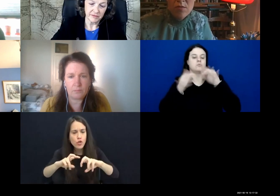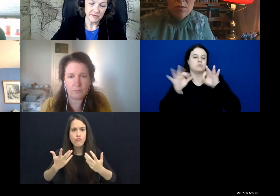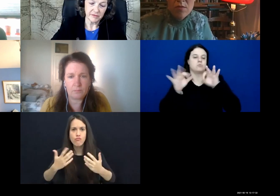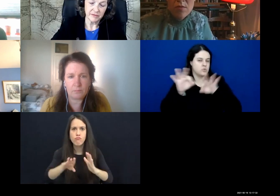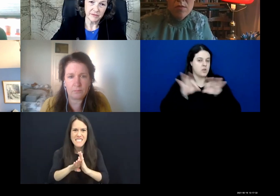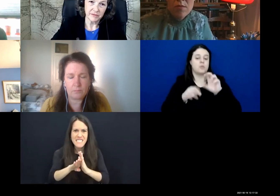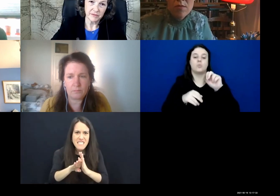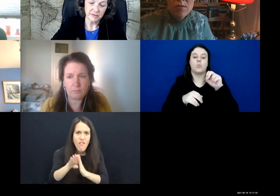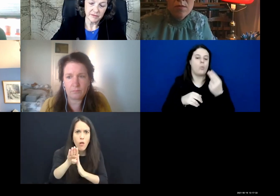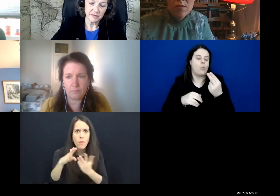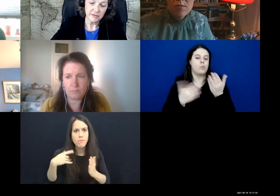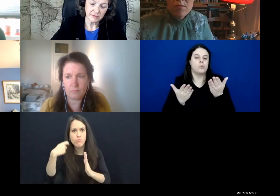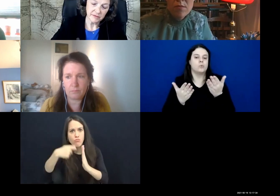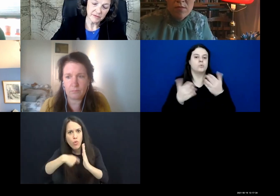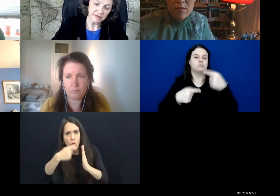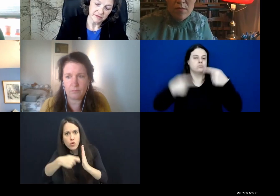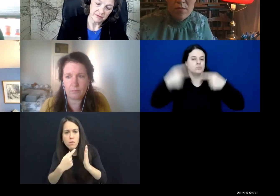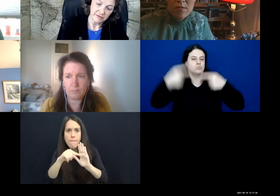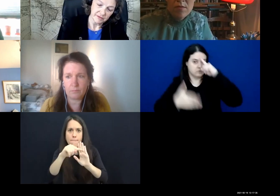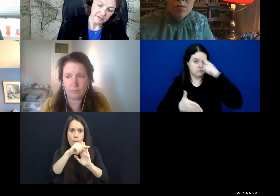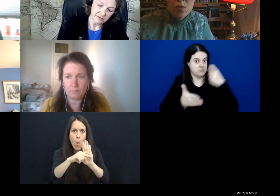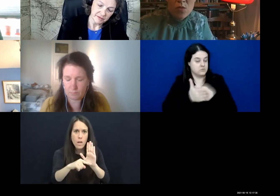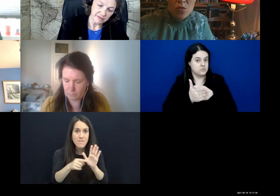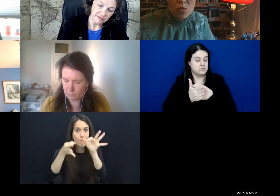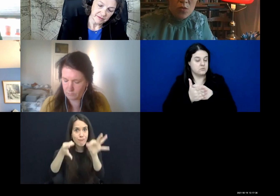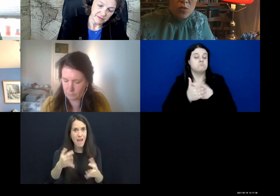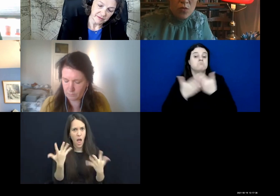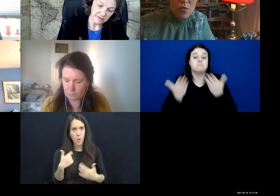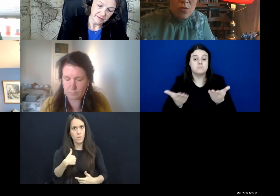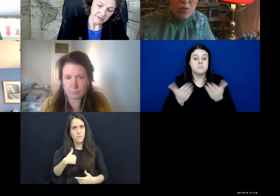or policy decisions? So